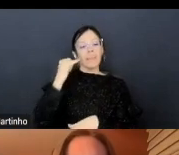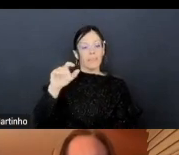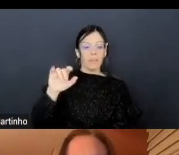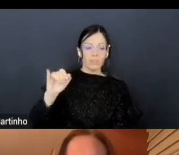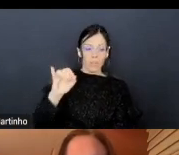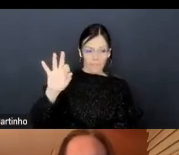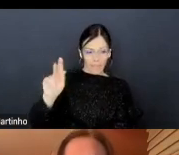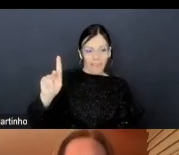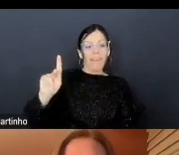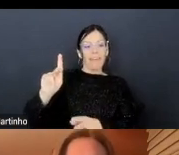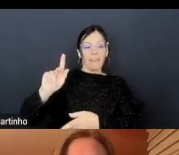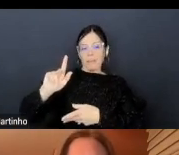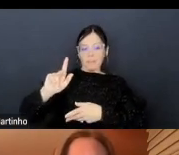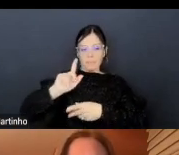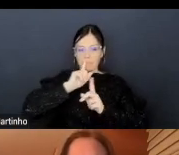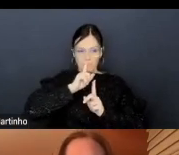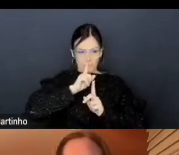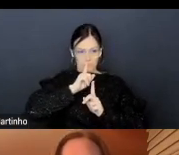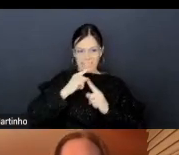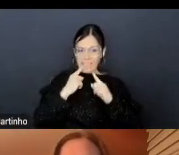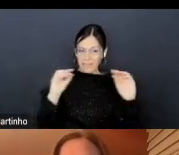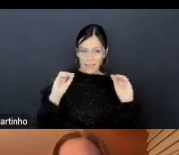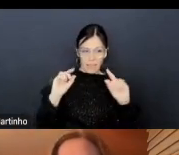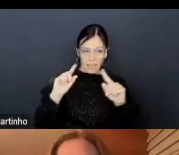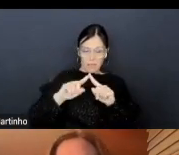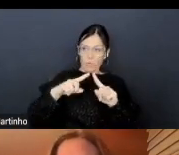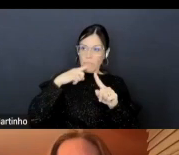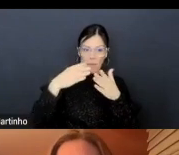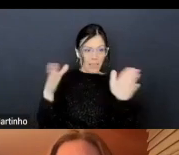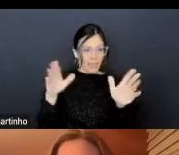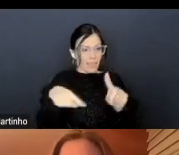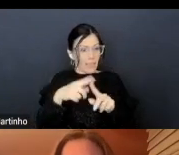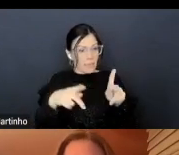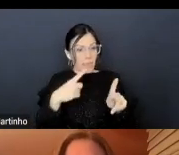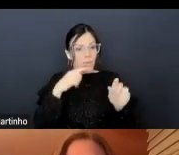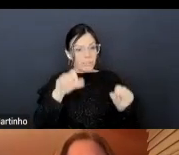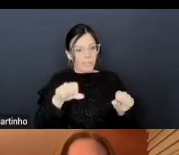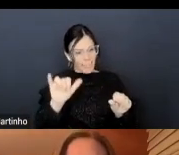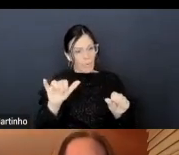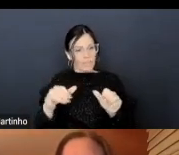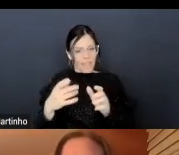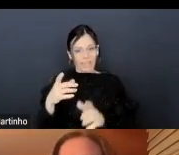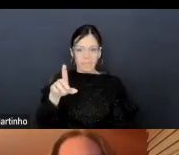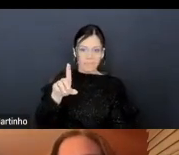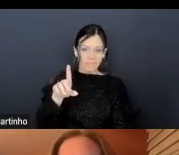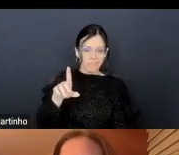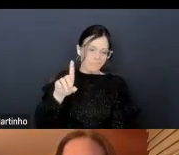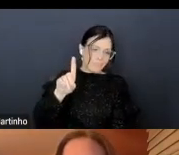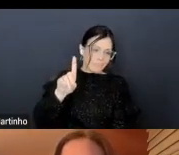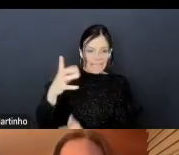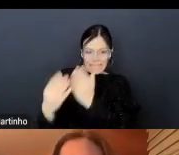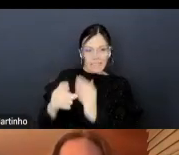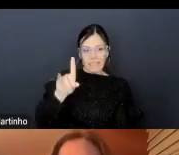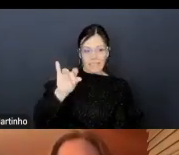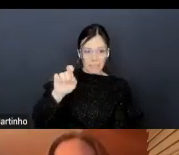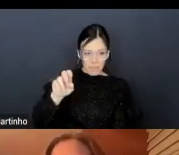out of the public eye and therefore one could argue that it was a disappearance how does it how did it affect cultural